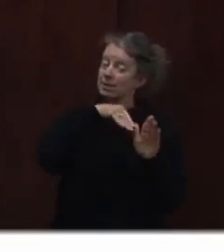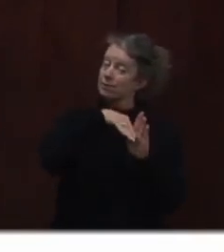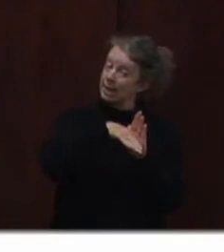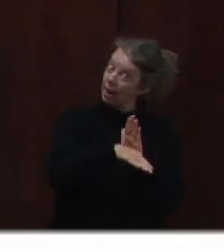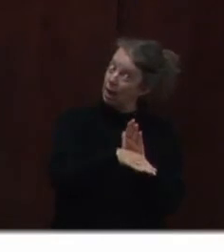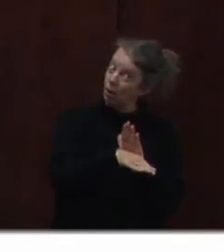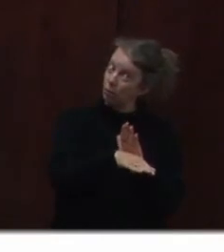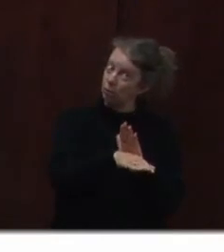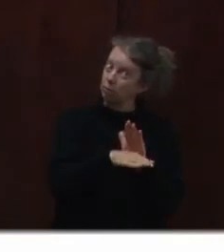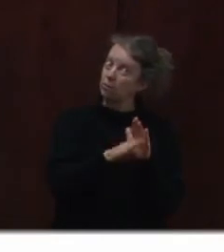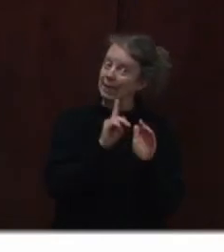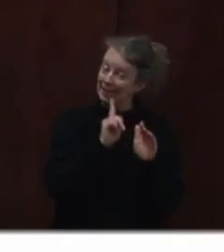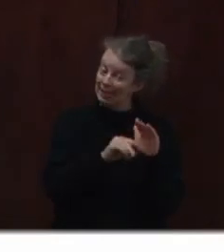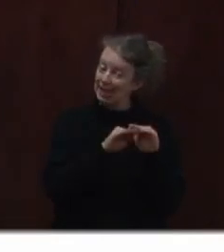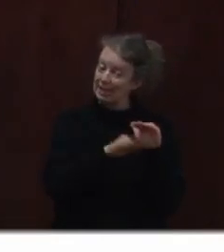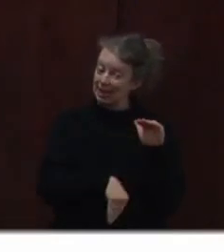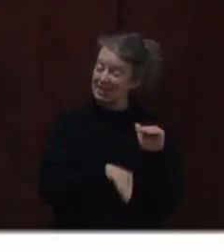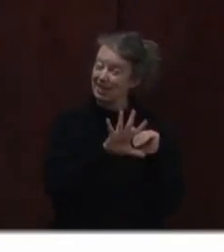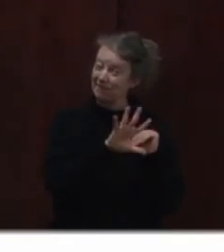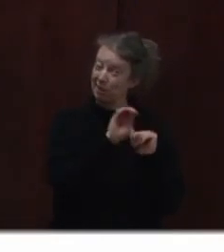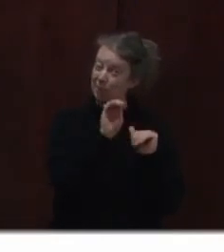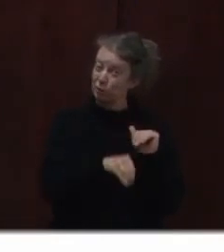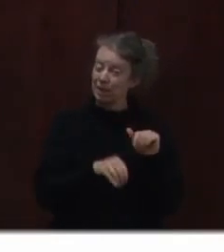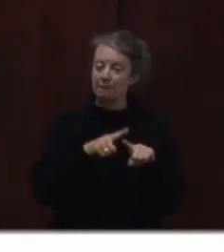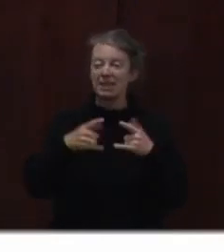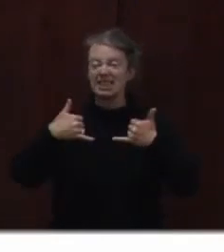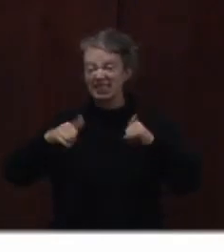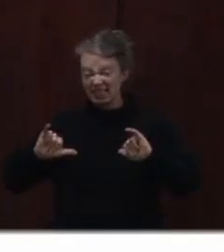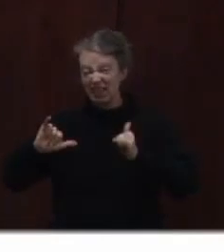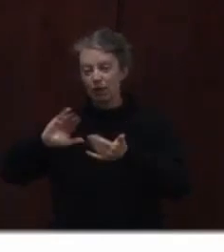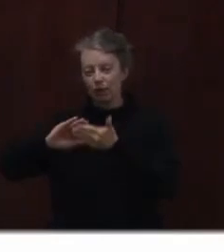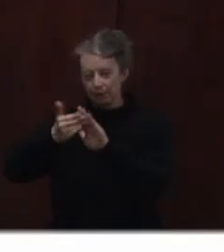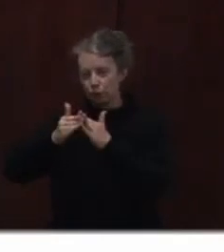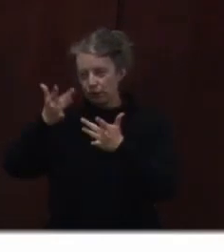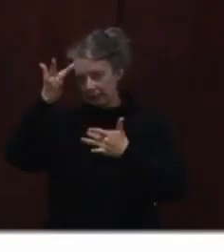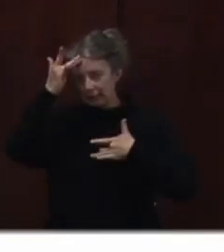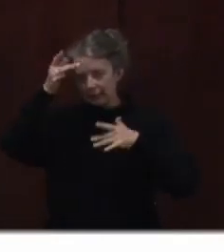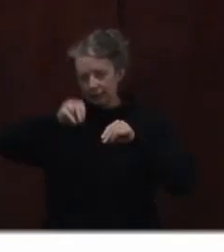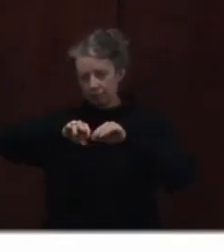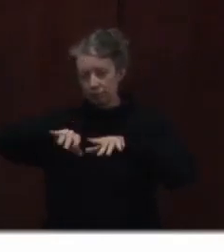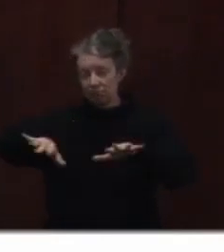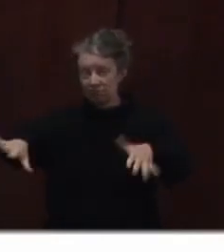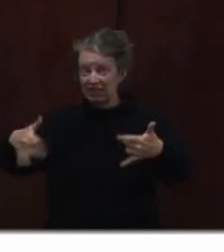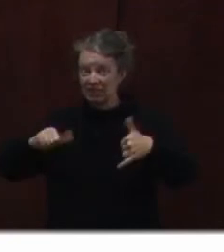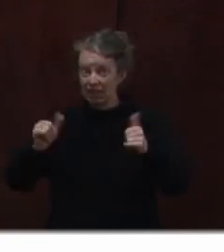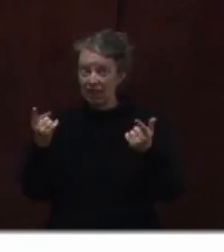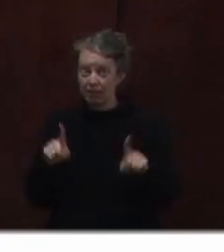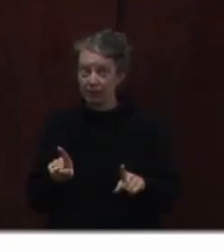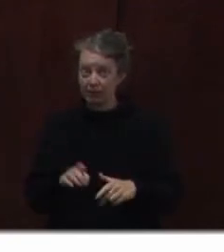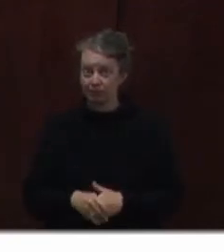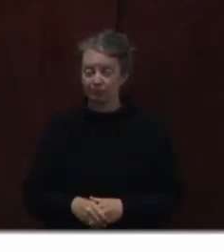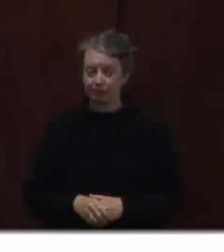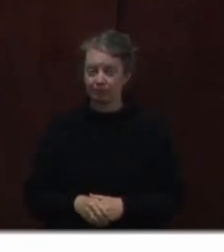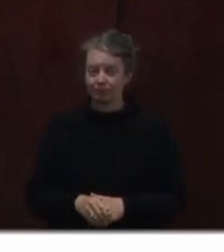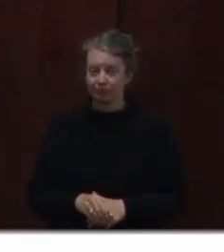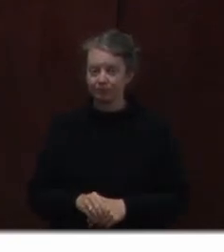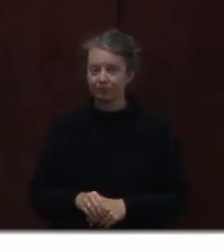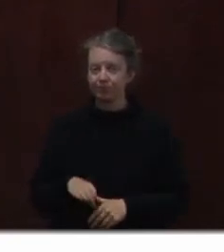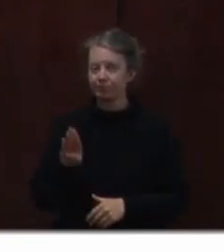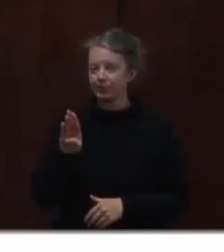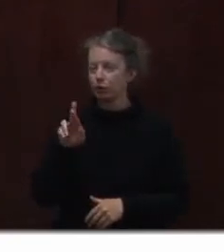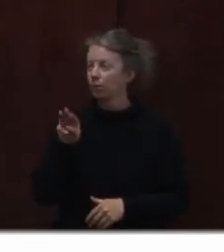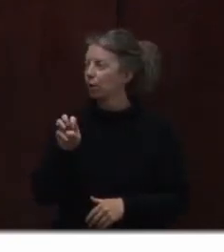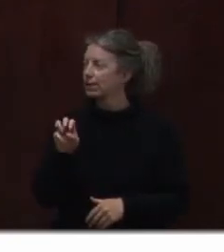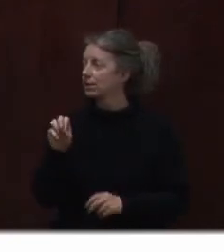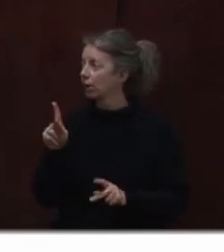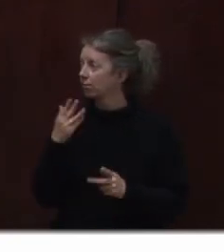5, we still have transmission out there. Okay, thank you. Commissioners,